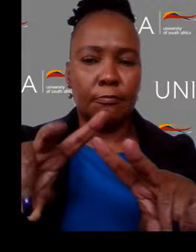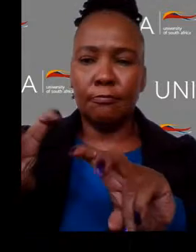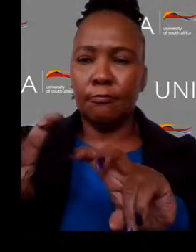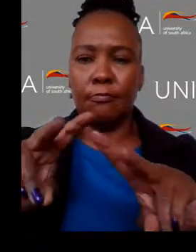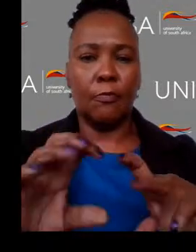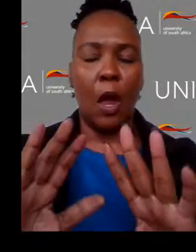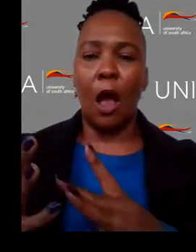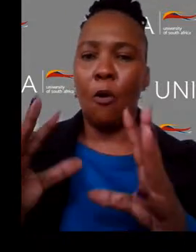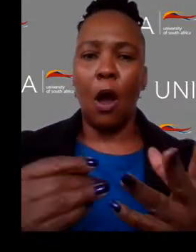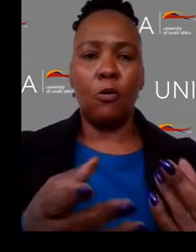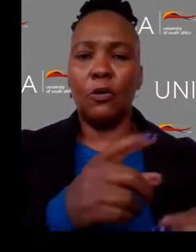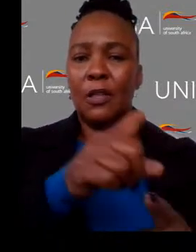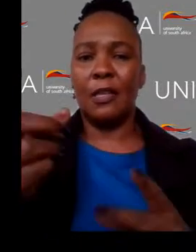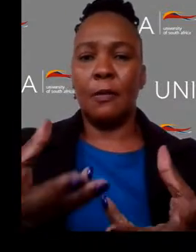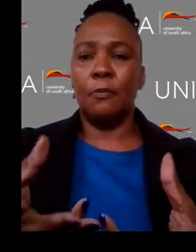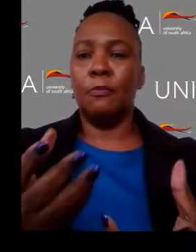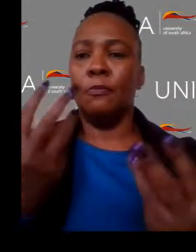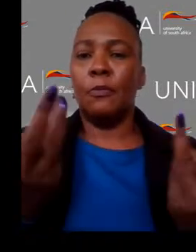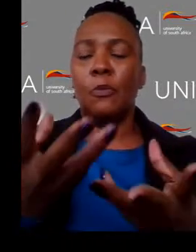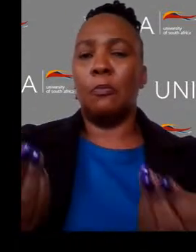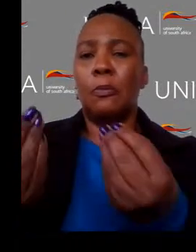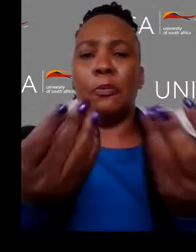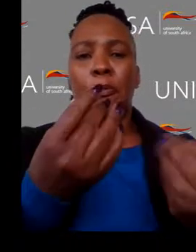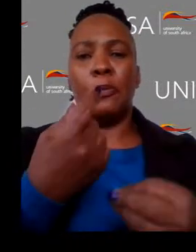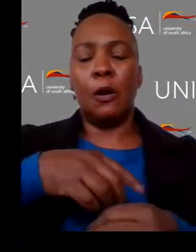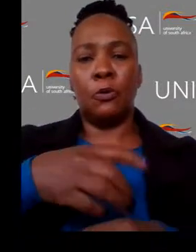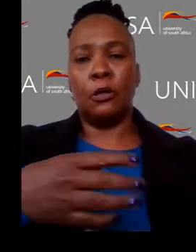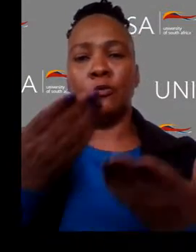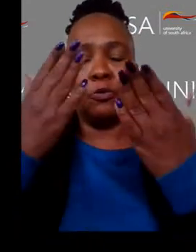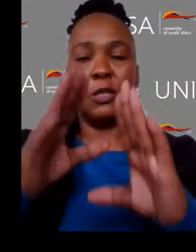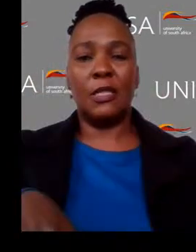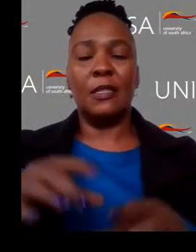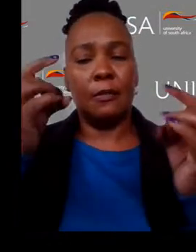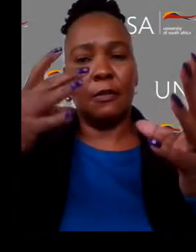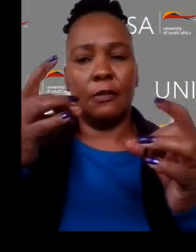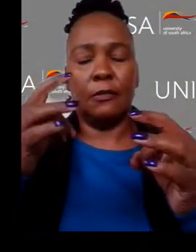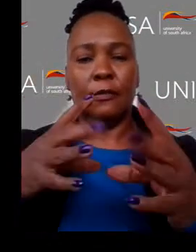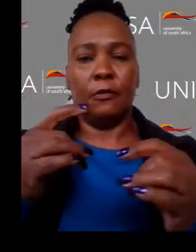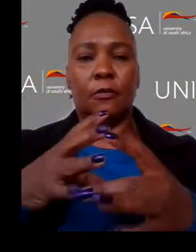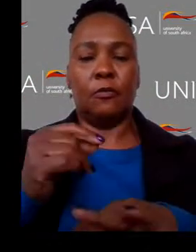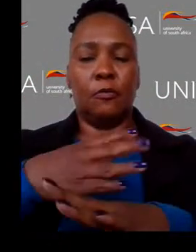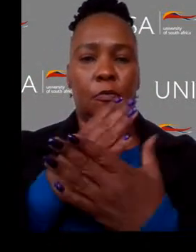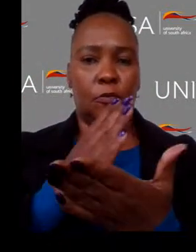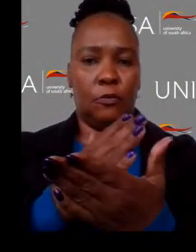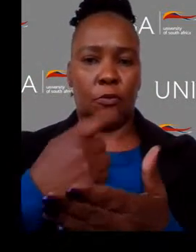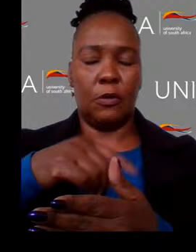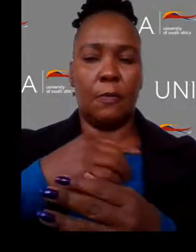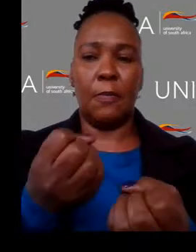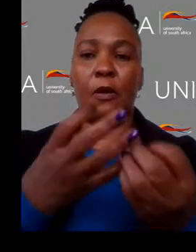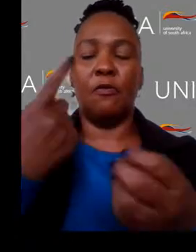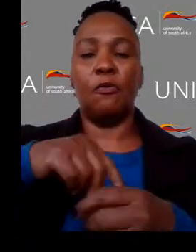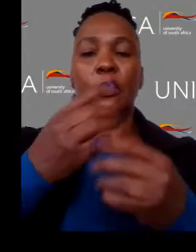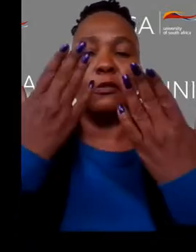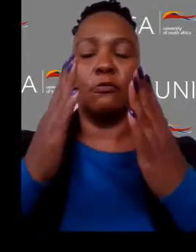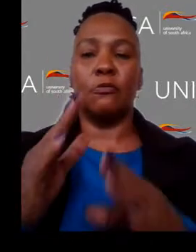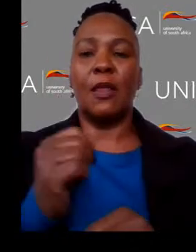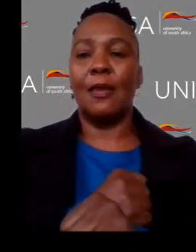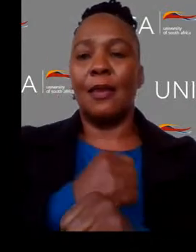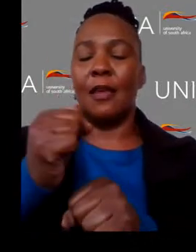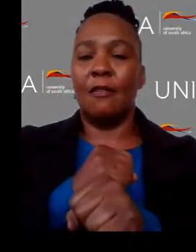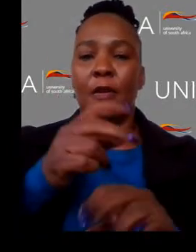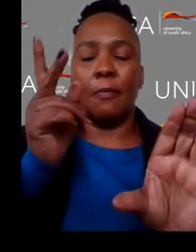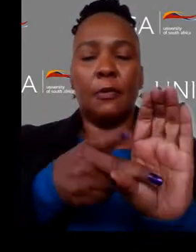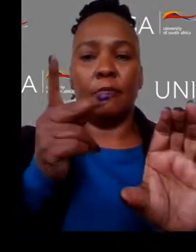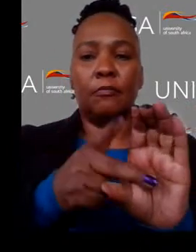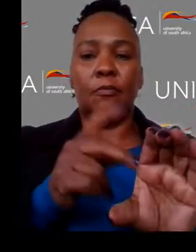our student details, we have assured ourselves through data that majority of our students have not participated in